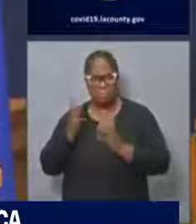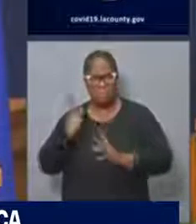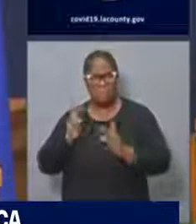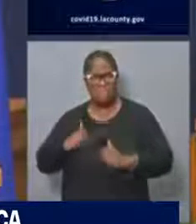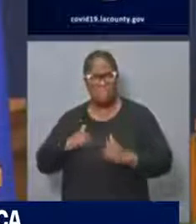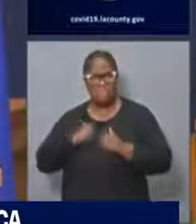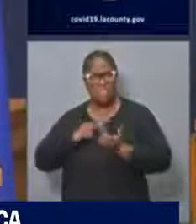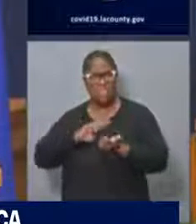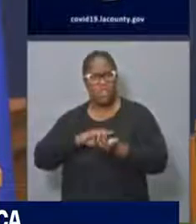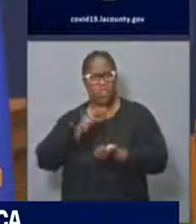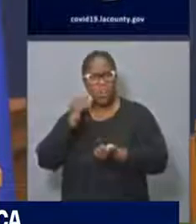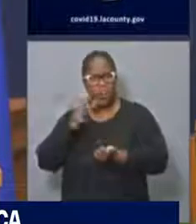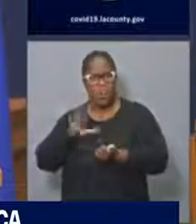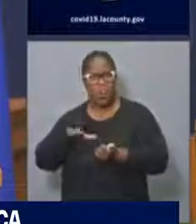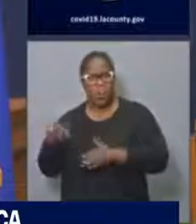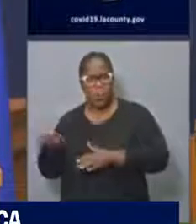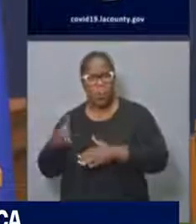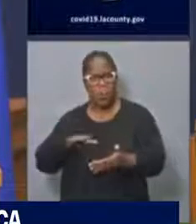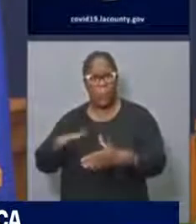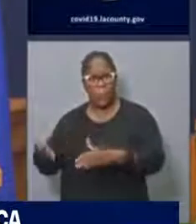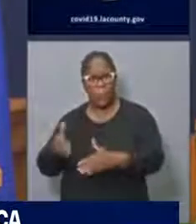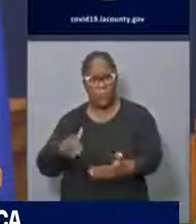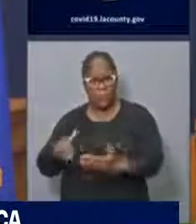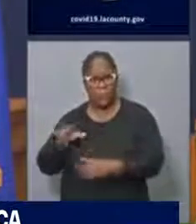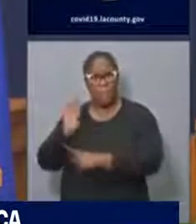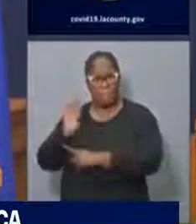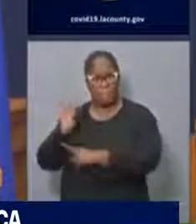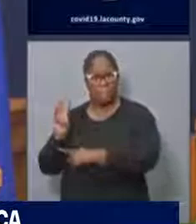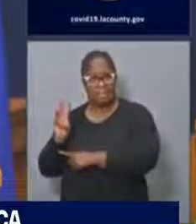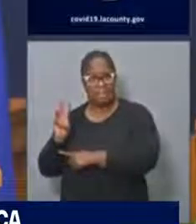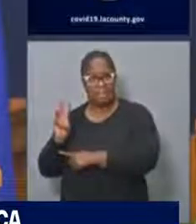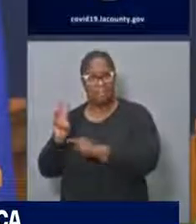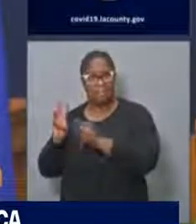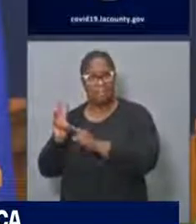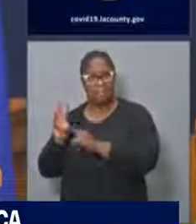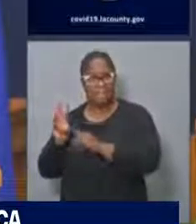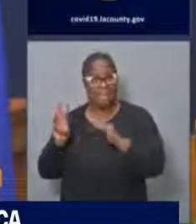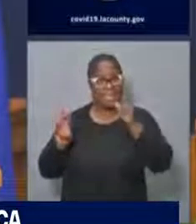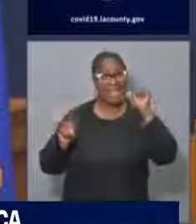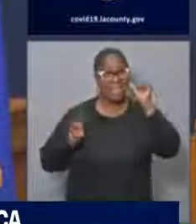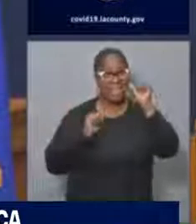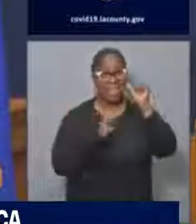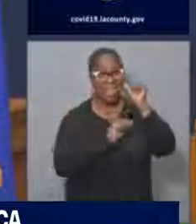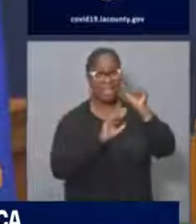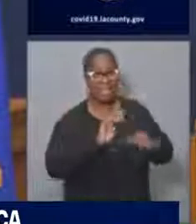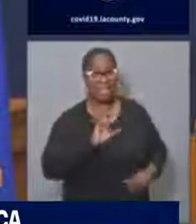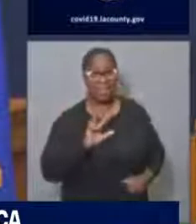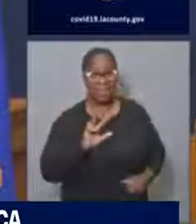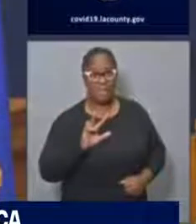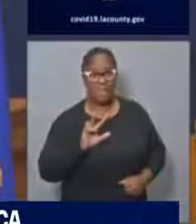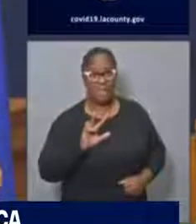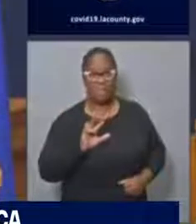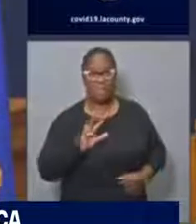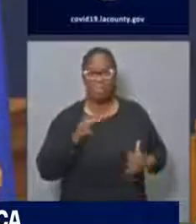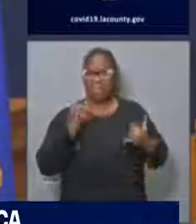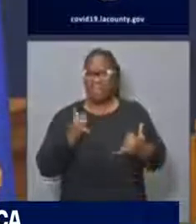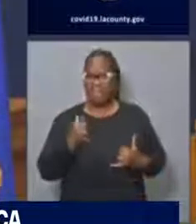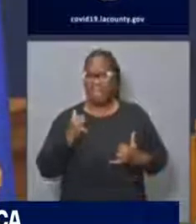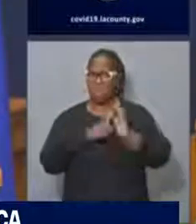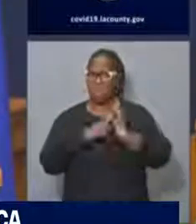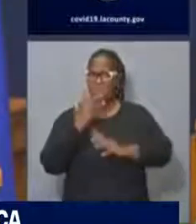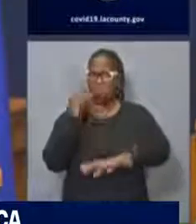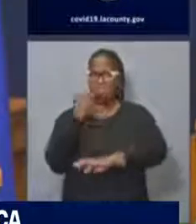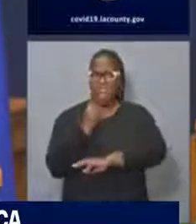our nursing homes that were passing away. We're also seeing the most hospitalizations since this pandemic